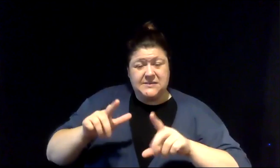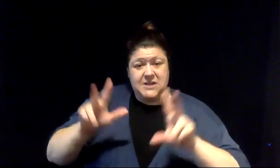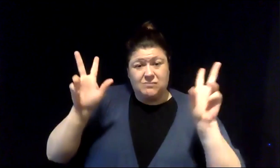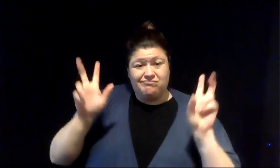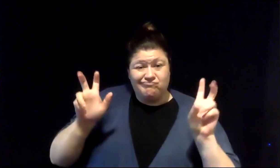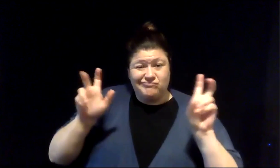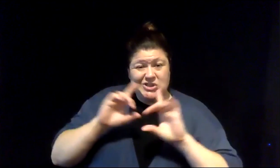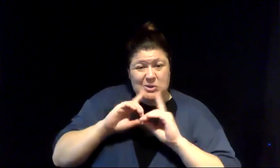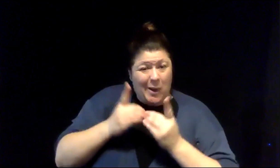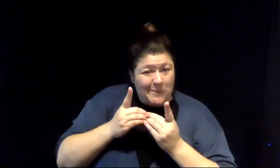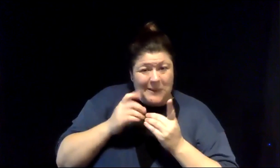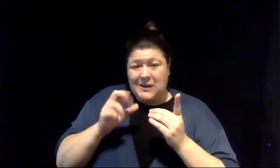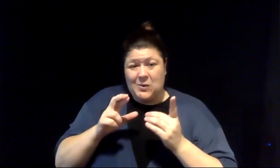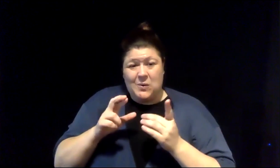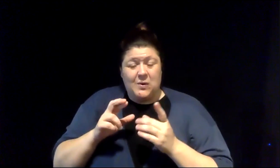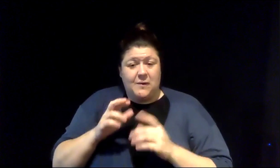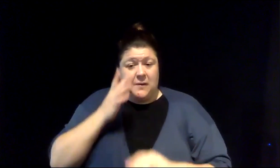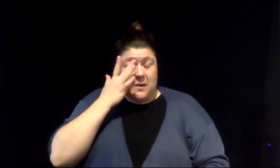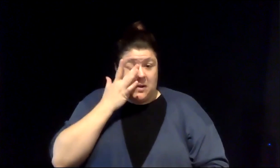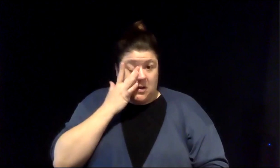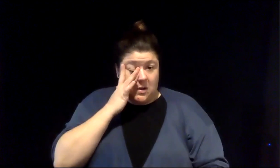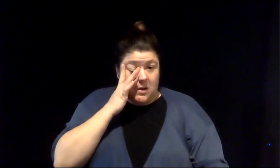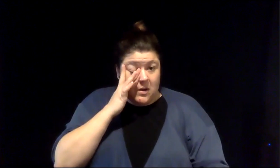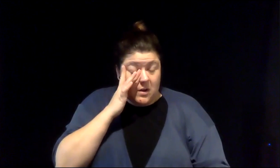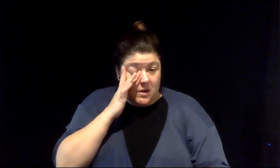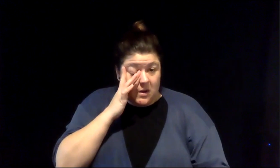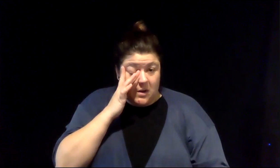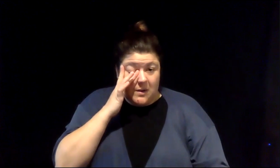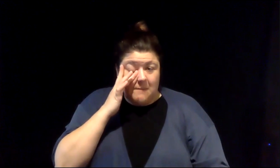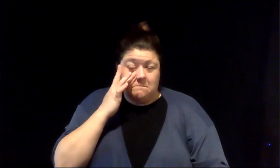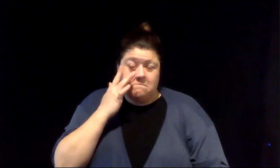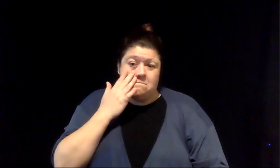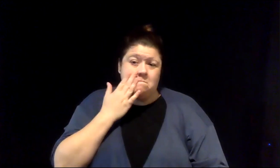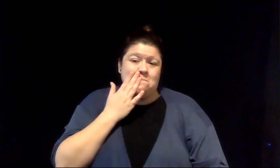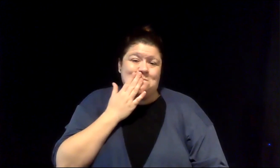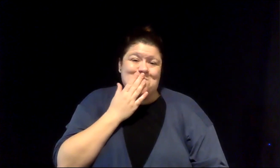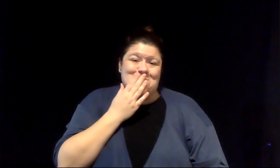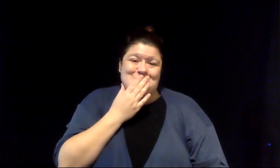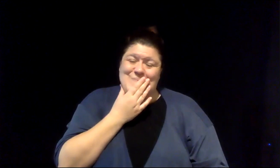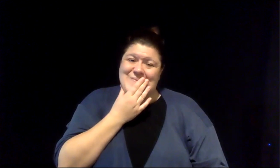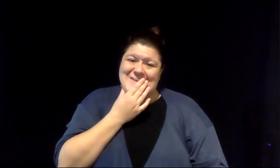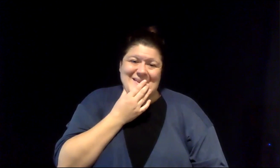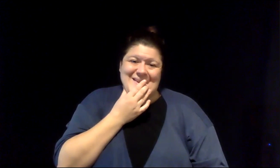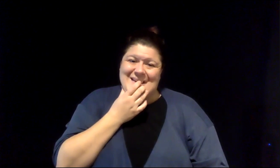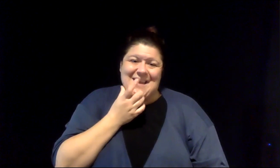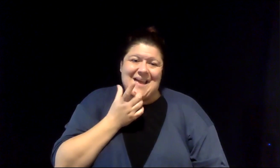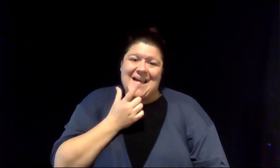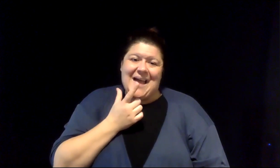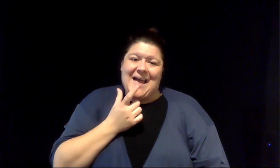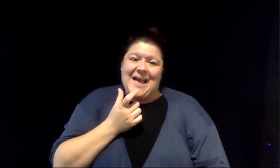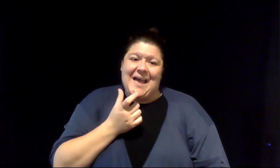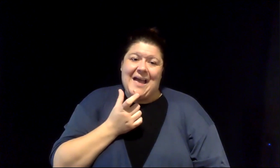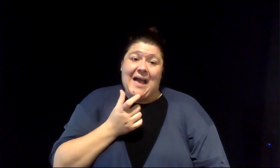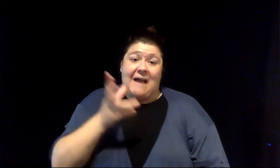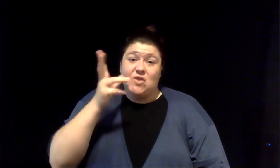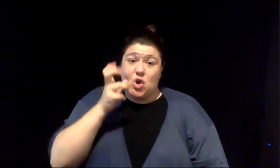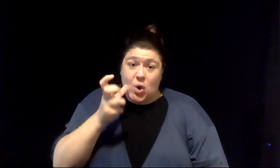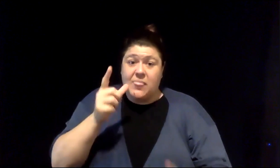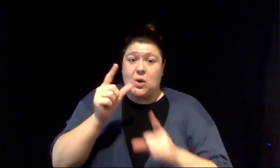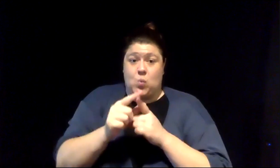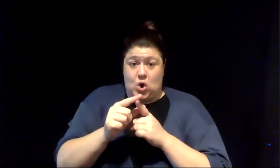term? I don't know. As I've heard the word coordinadora. So